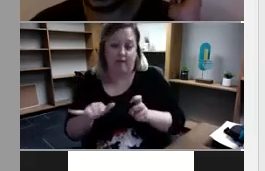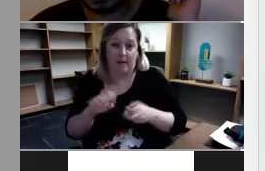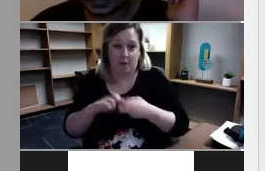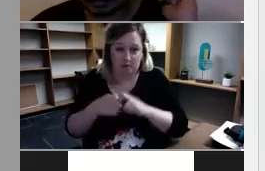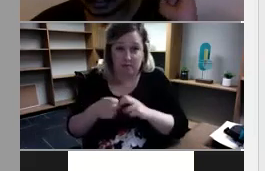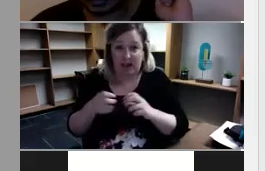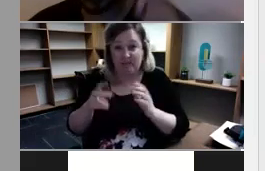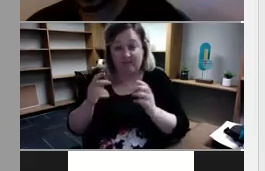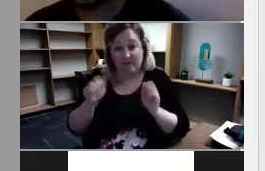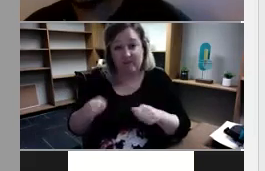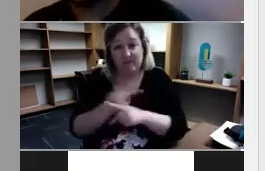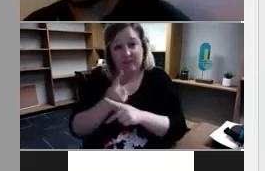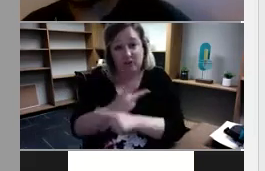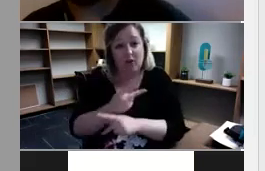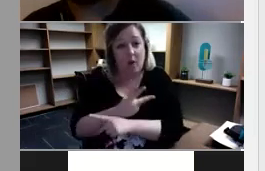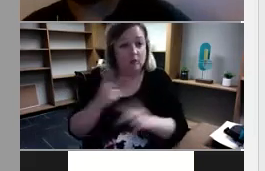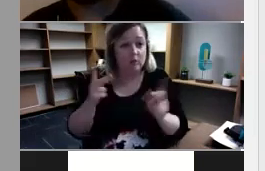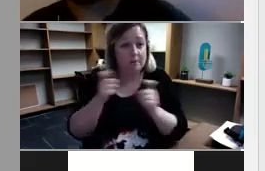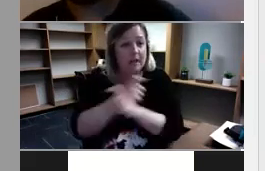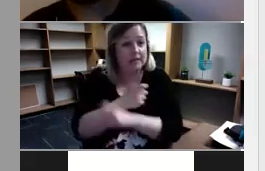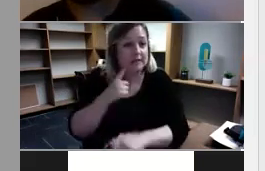using master method. Okay.